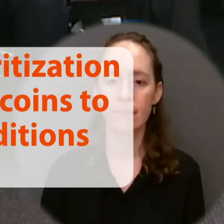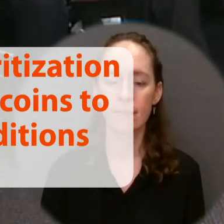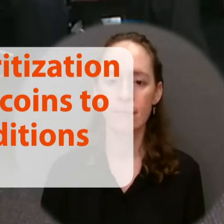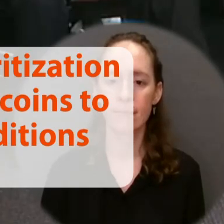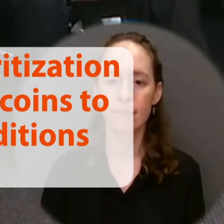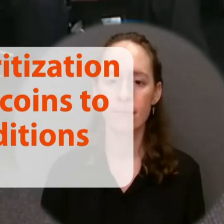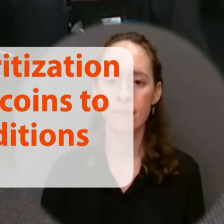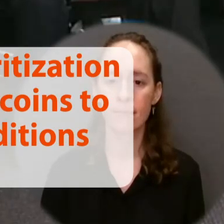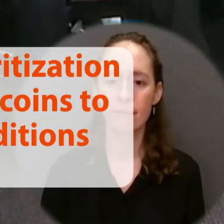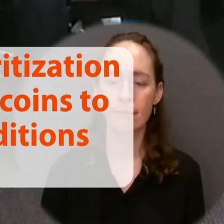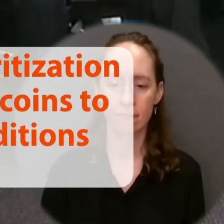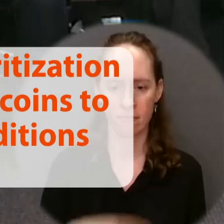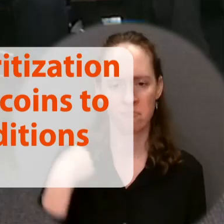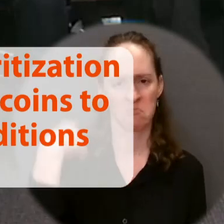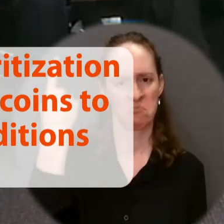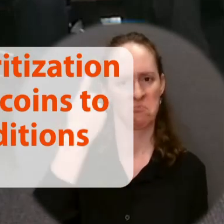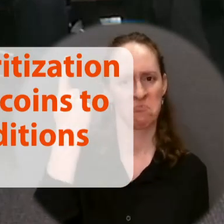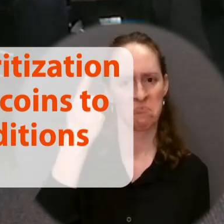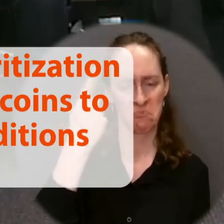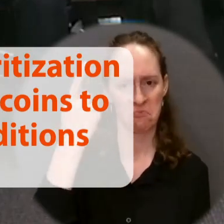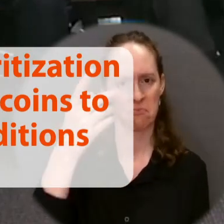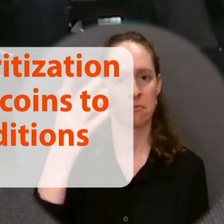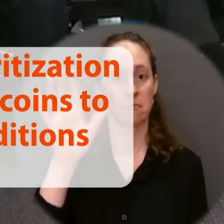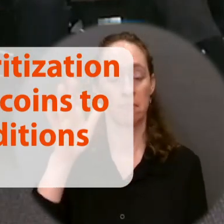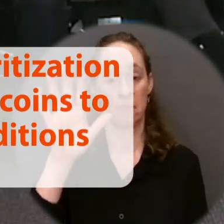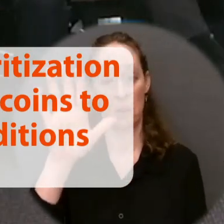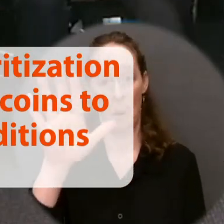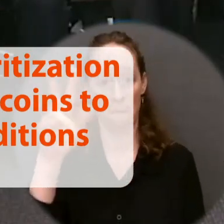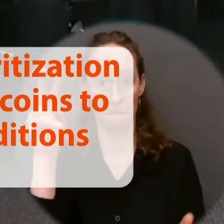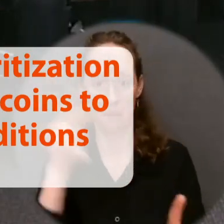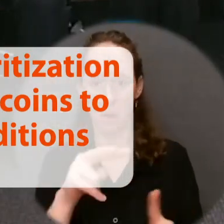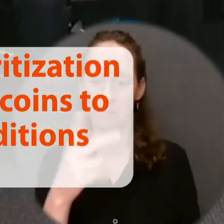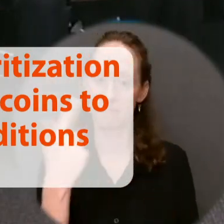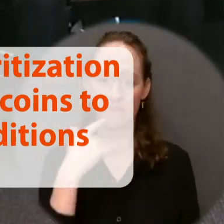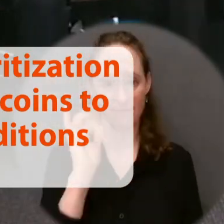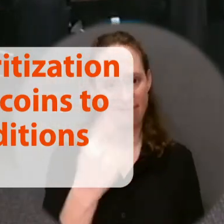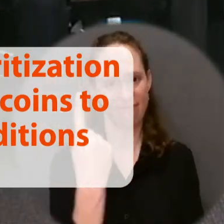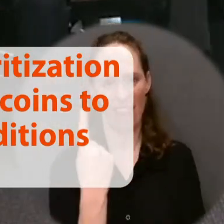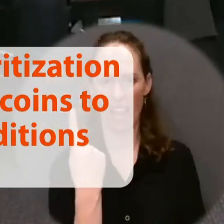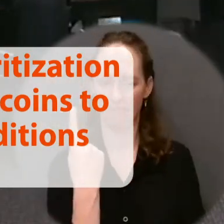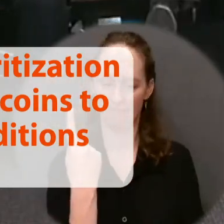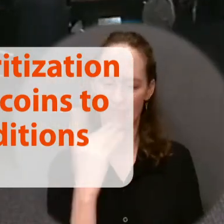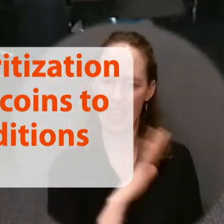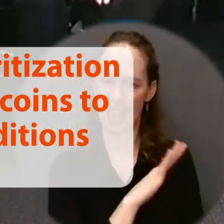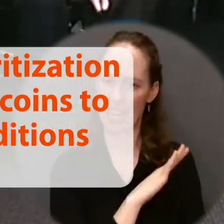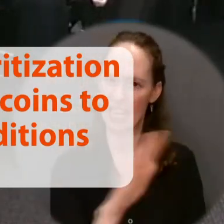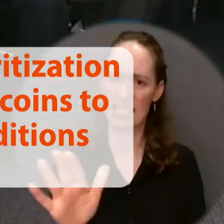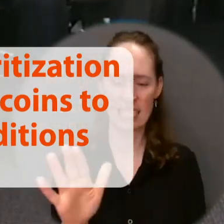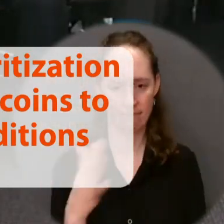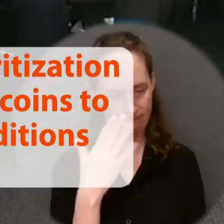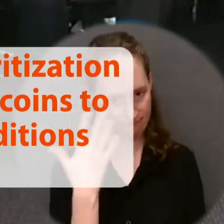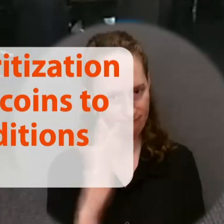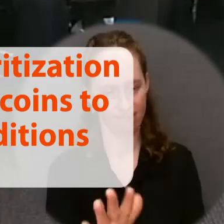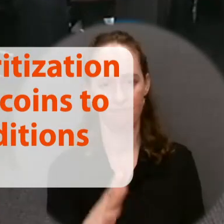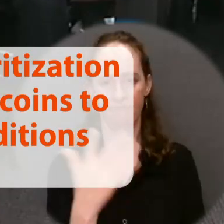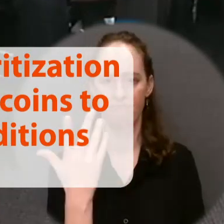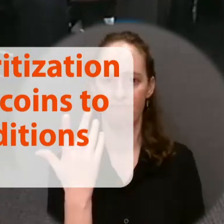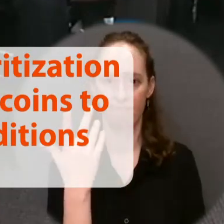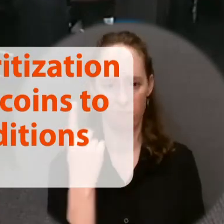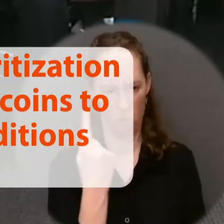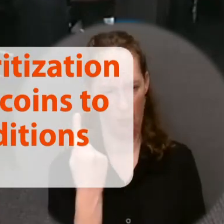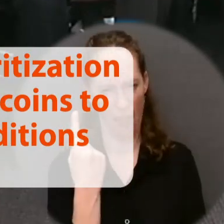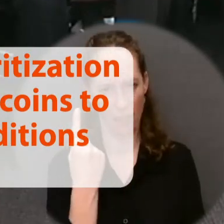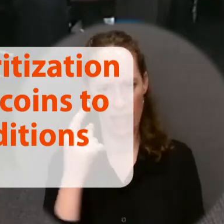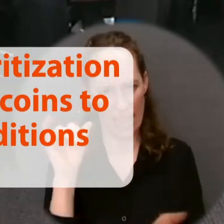is only one option. There are no prioritization off-ramps, comically large coins to consider, things like that. Congress is